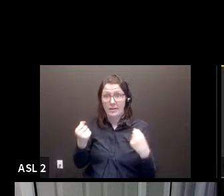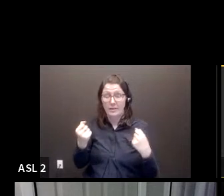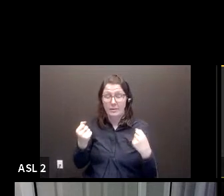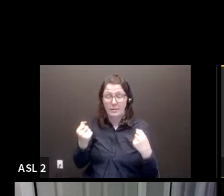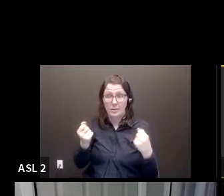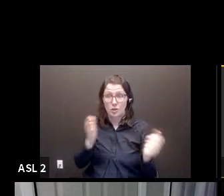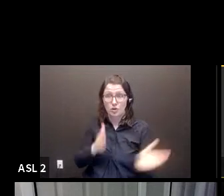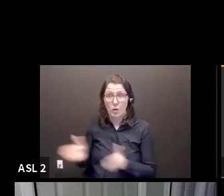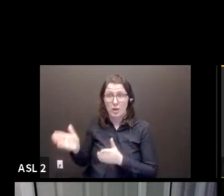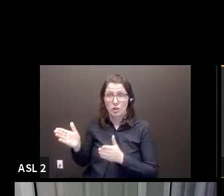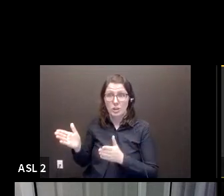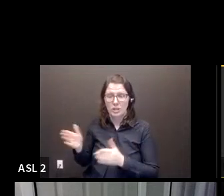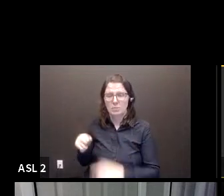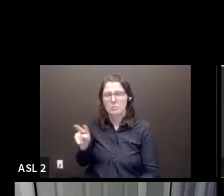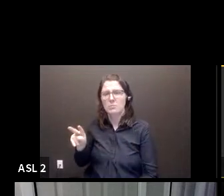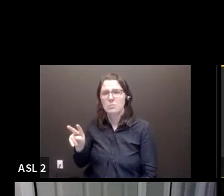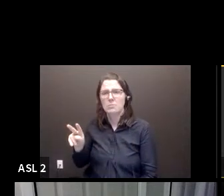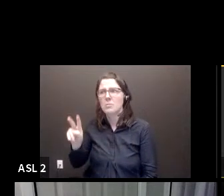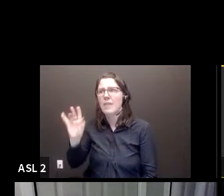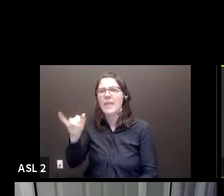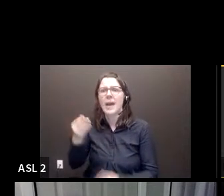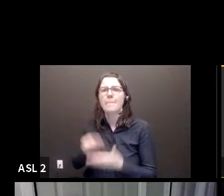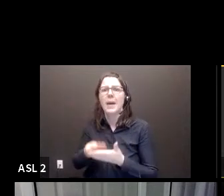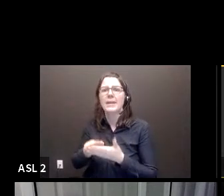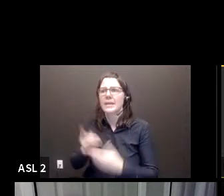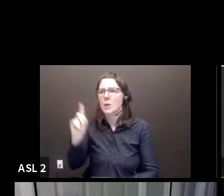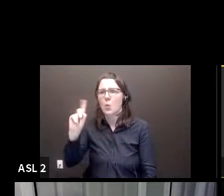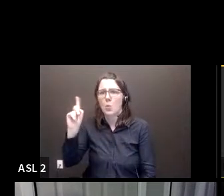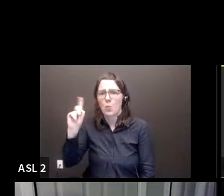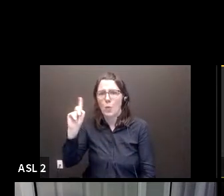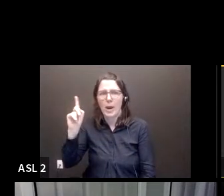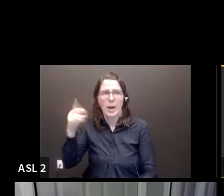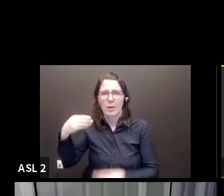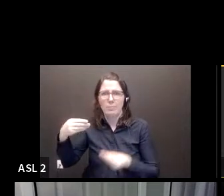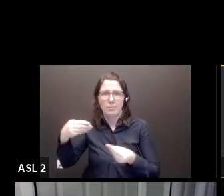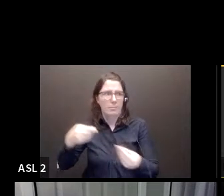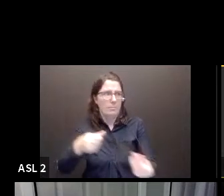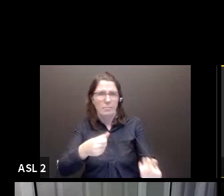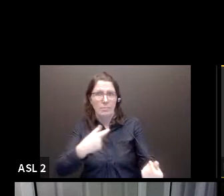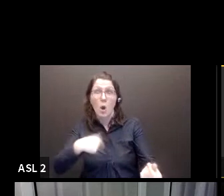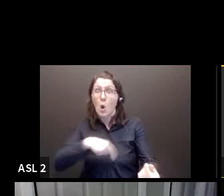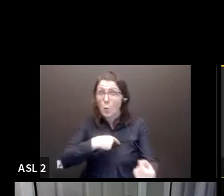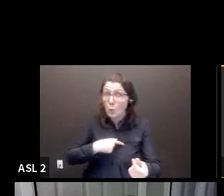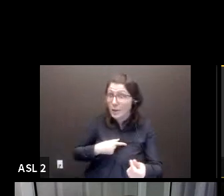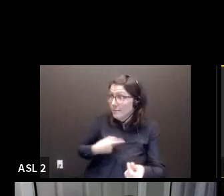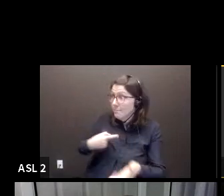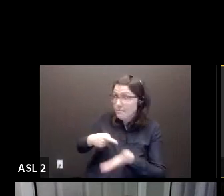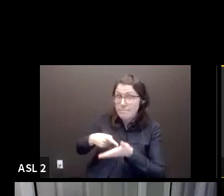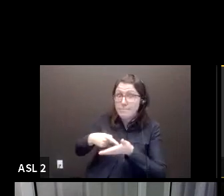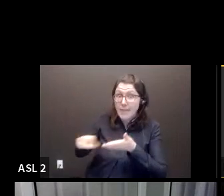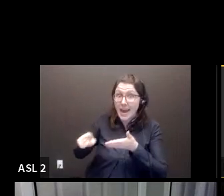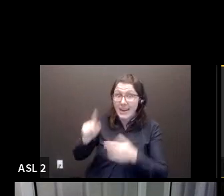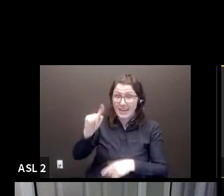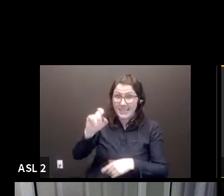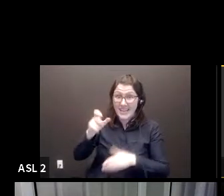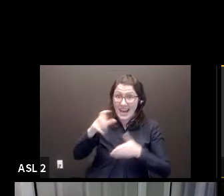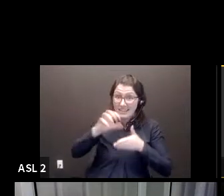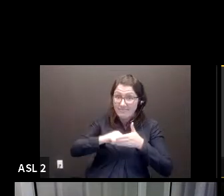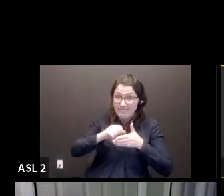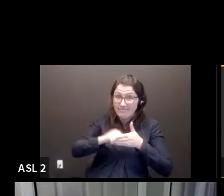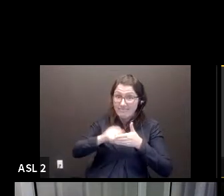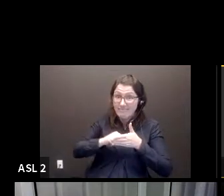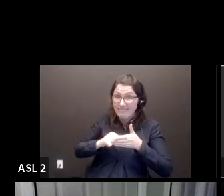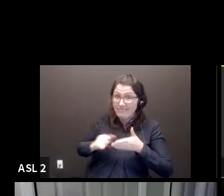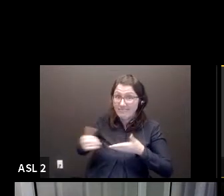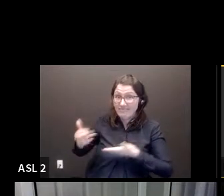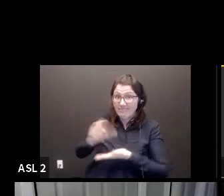it i think that we have a right to know because we're paying essentially for this through our taxes of like seeing the result of that money um and in the 2020